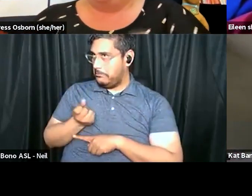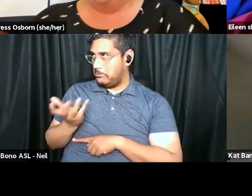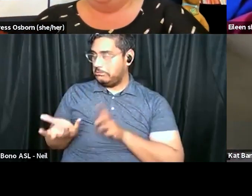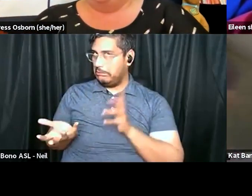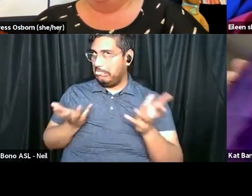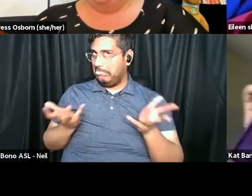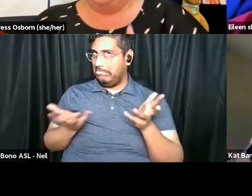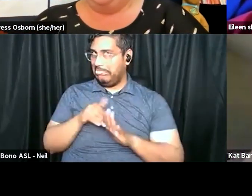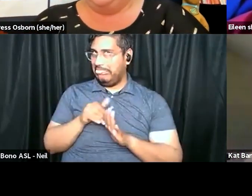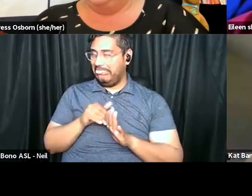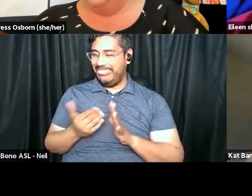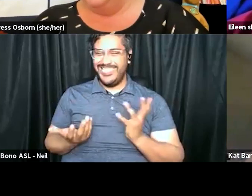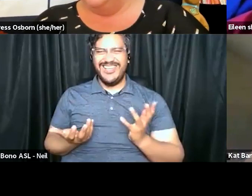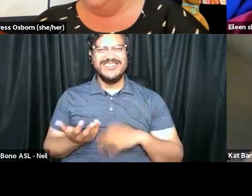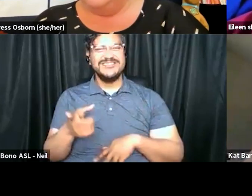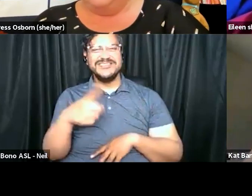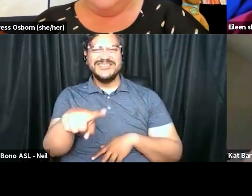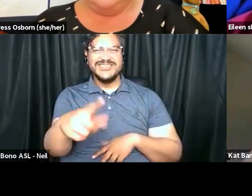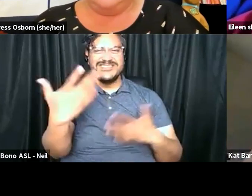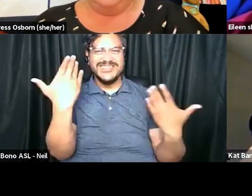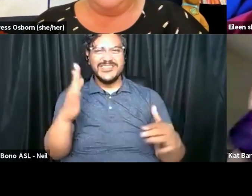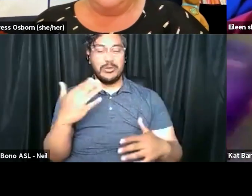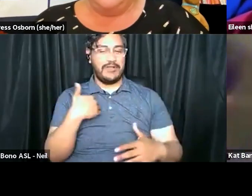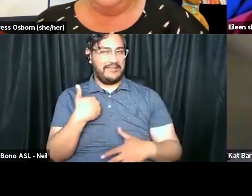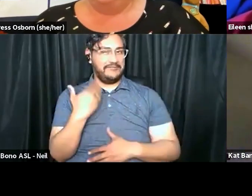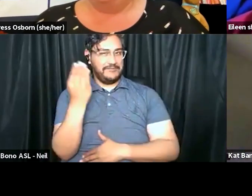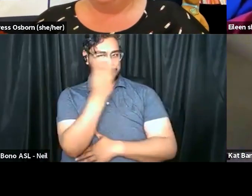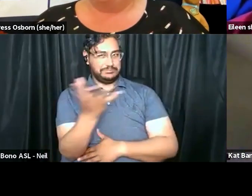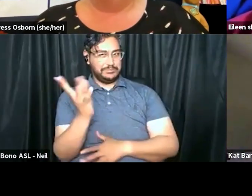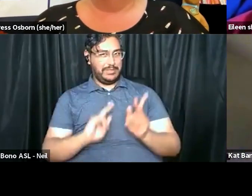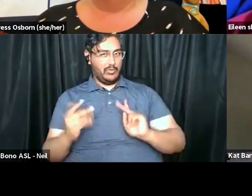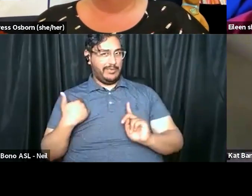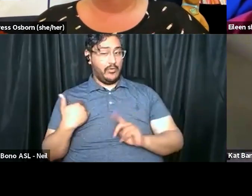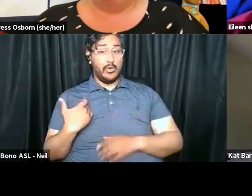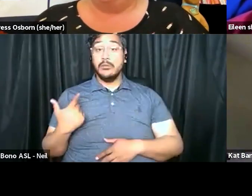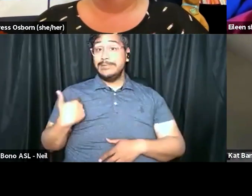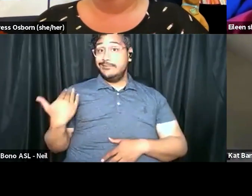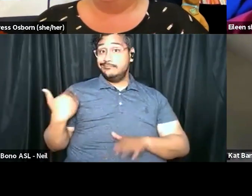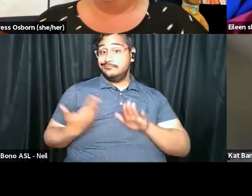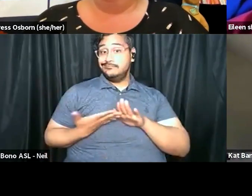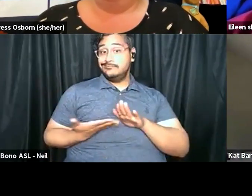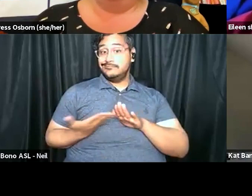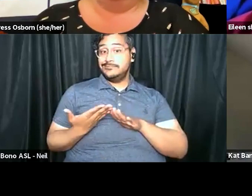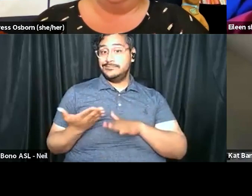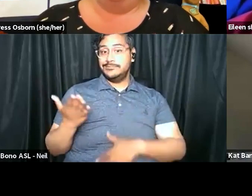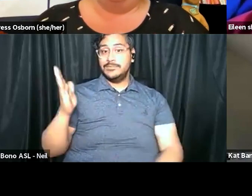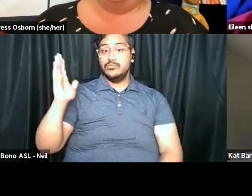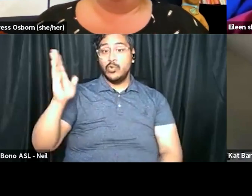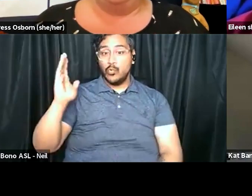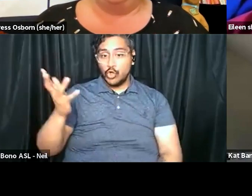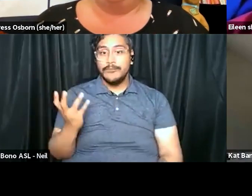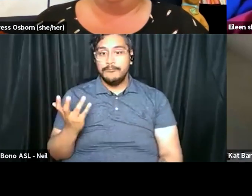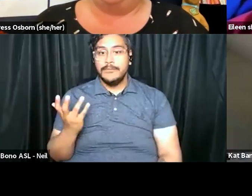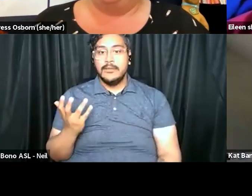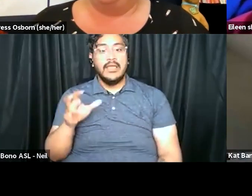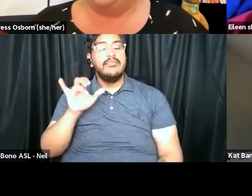For those in our audience who don't know, I think I shared this with the poets behind the scene, but I used to run a spoken word event for youth in Oakland, California as